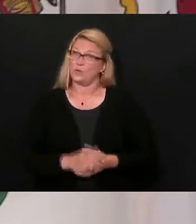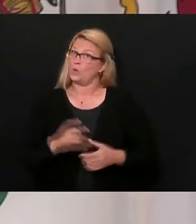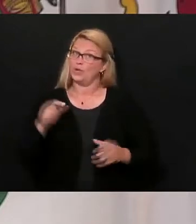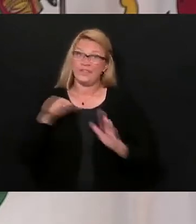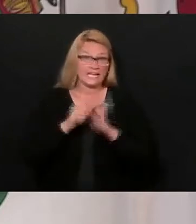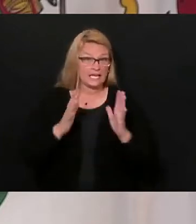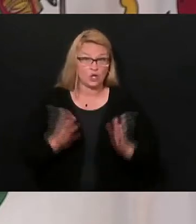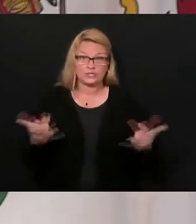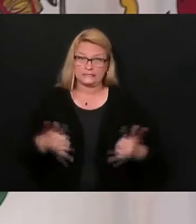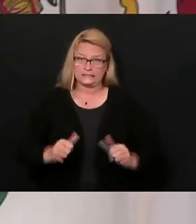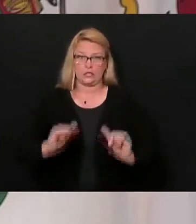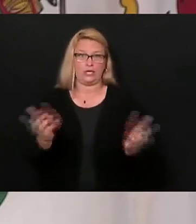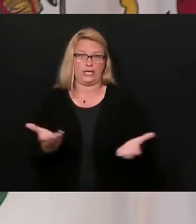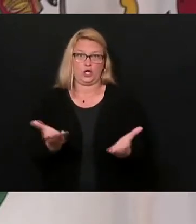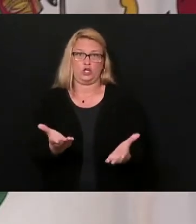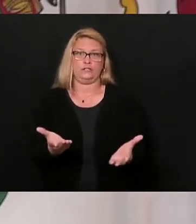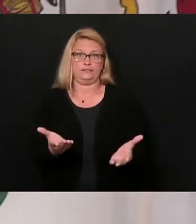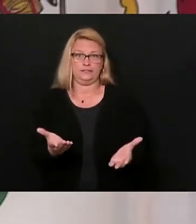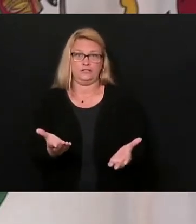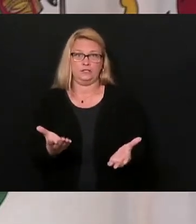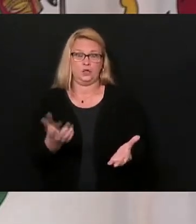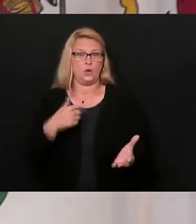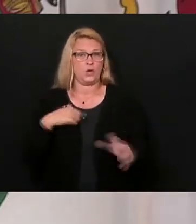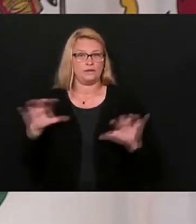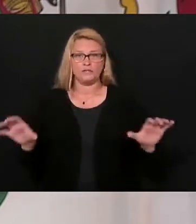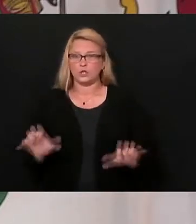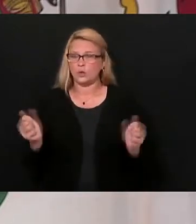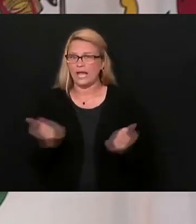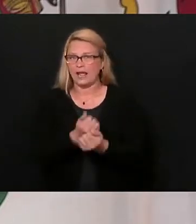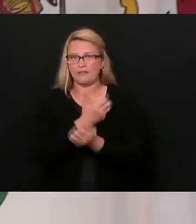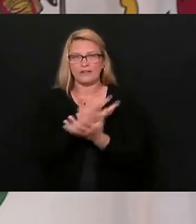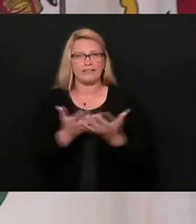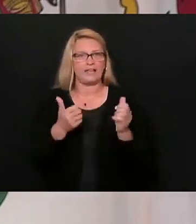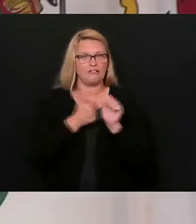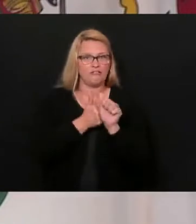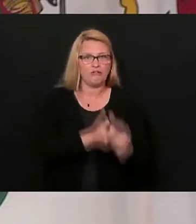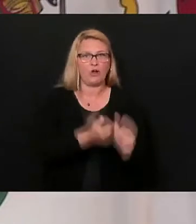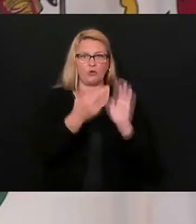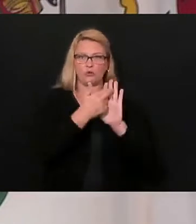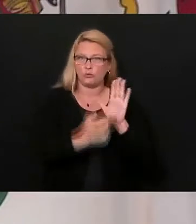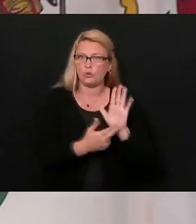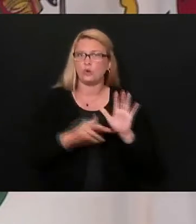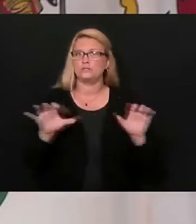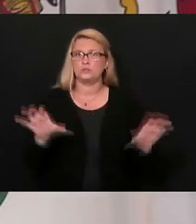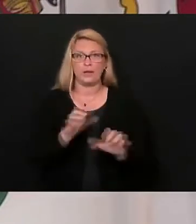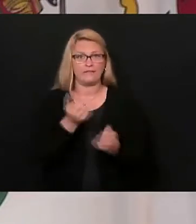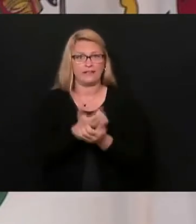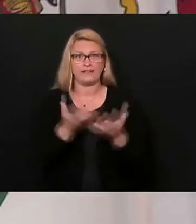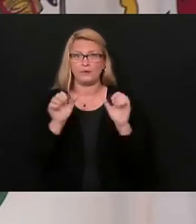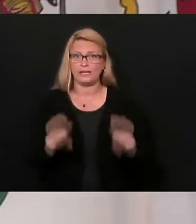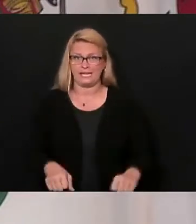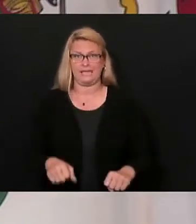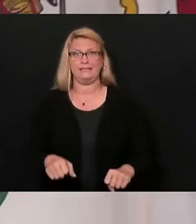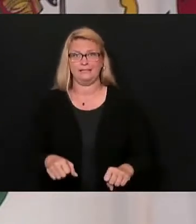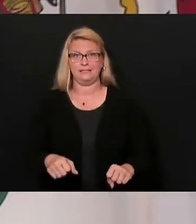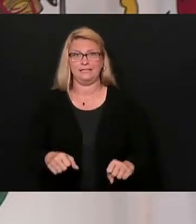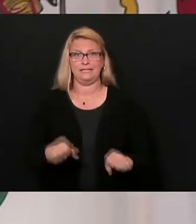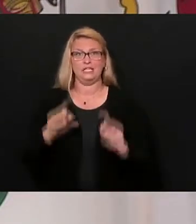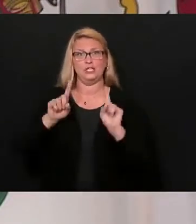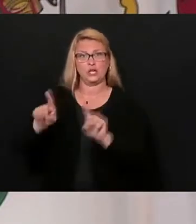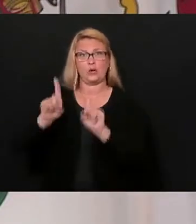continue to try to do everything we possibly can that we have up on our guidelines, and we have got to do everything we possibly can to be